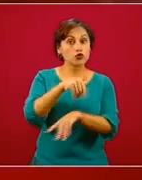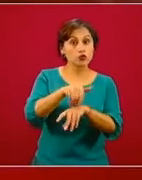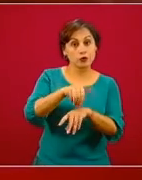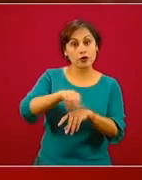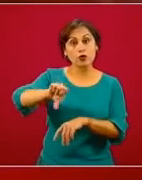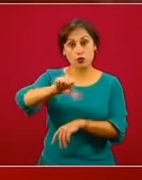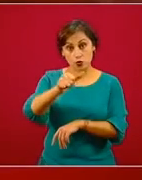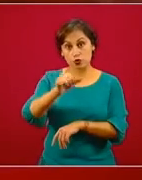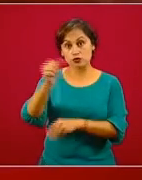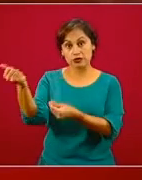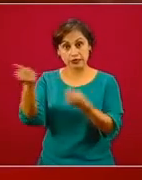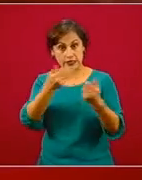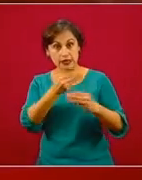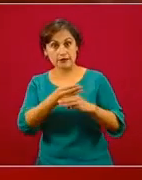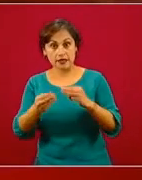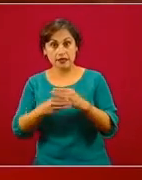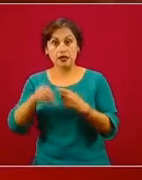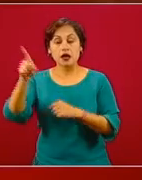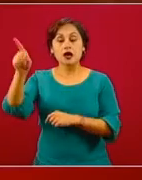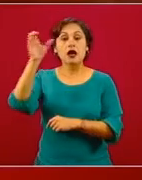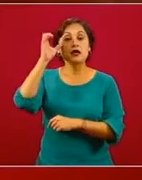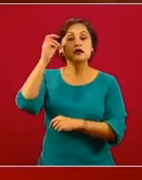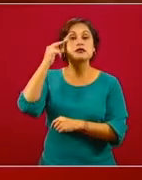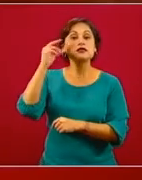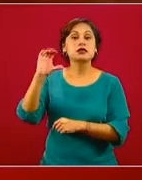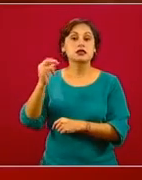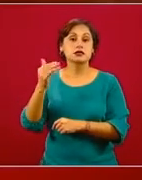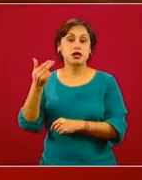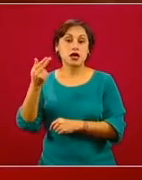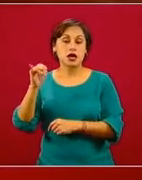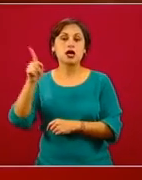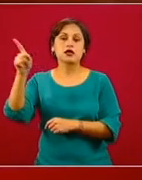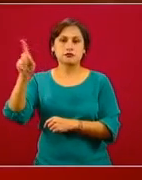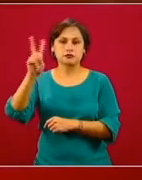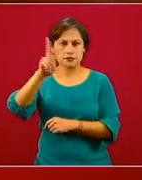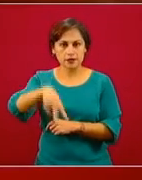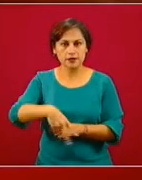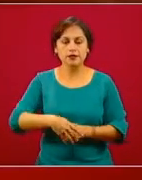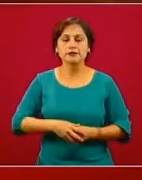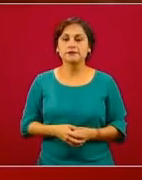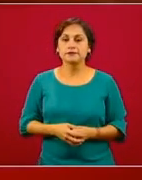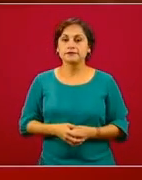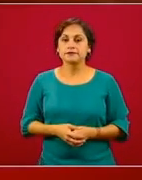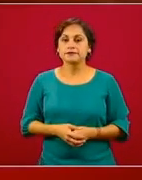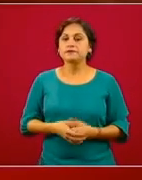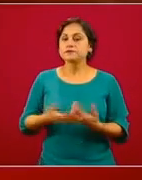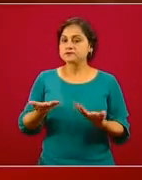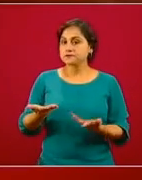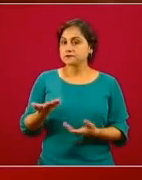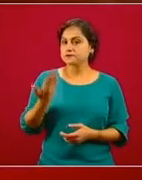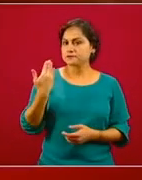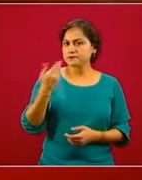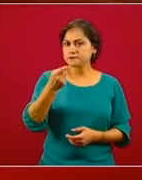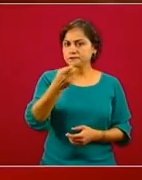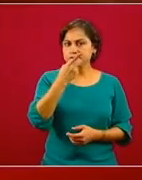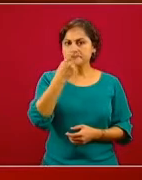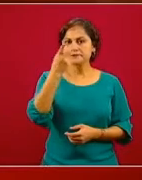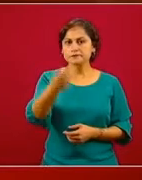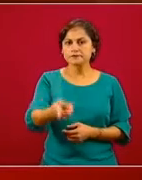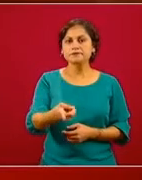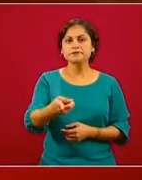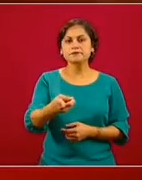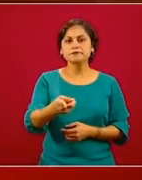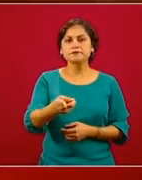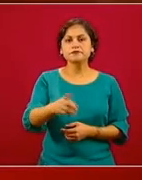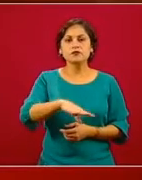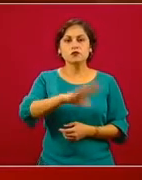working until they have access to the proper equipment. So what is the status of this equipment?